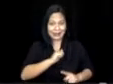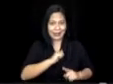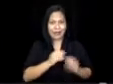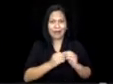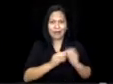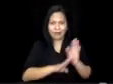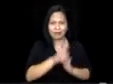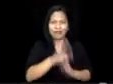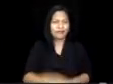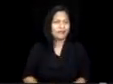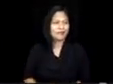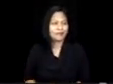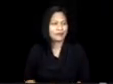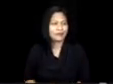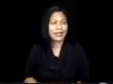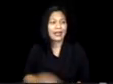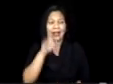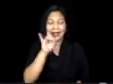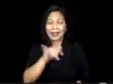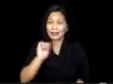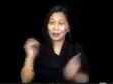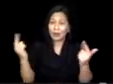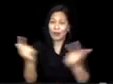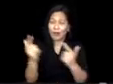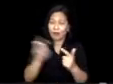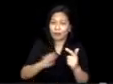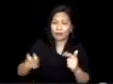This is the journey we are all on.